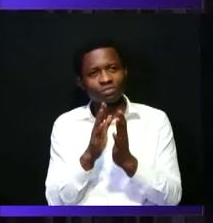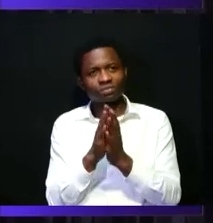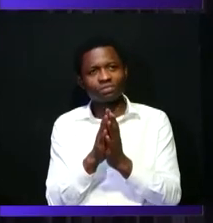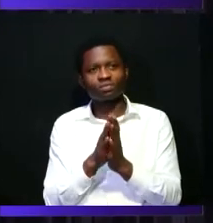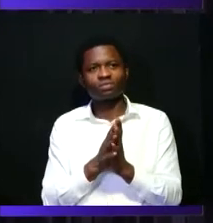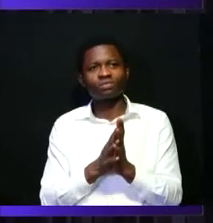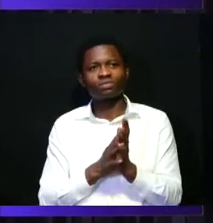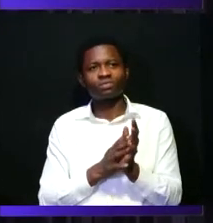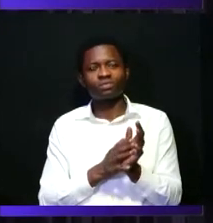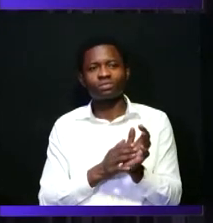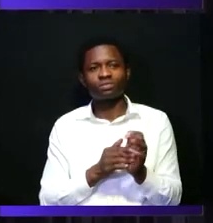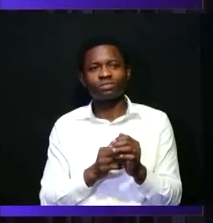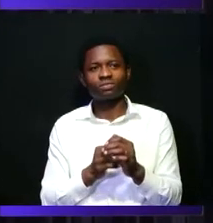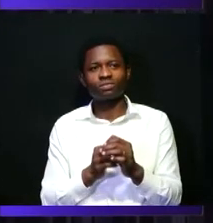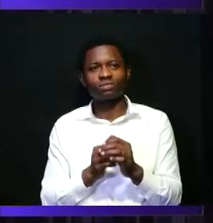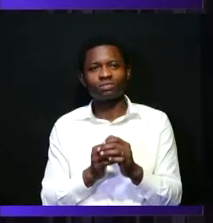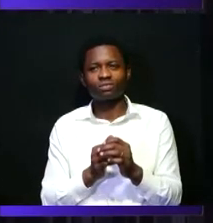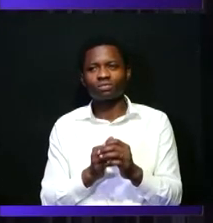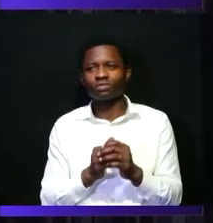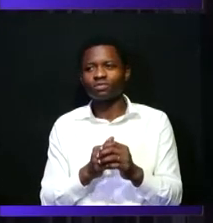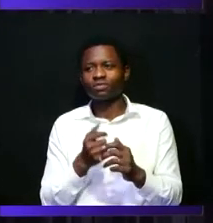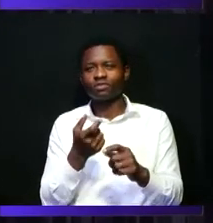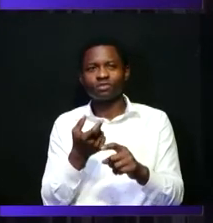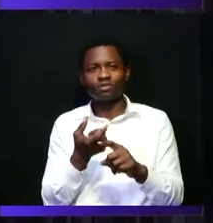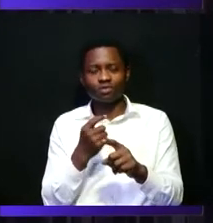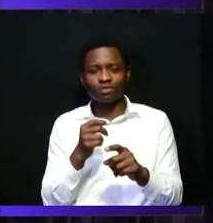Manchester district in the UK.